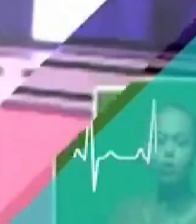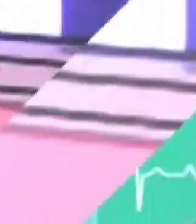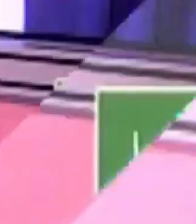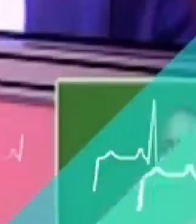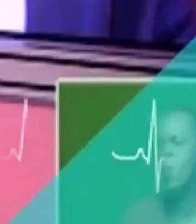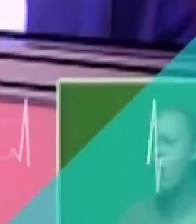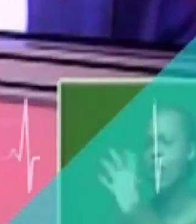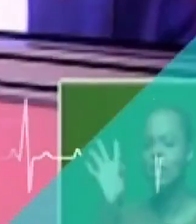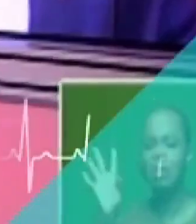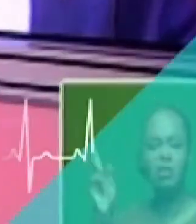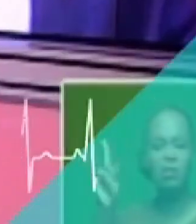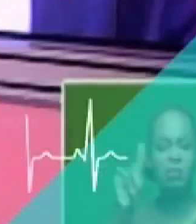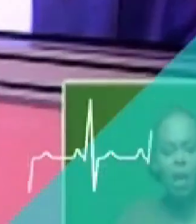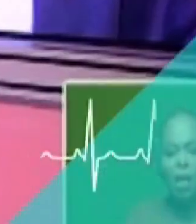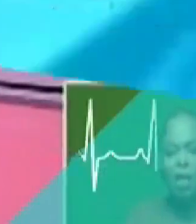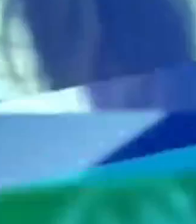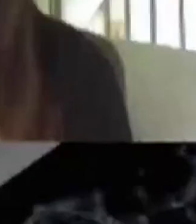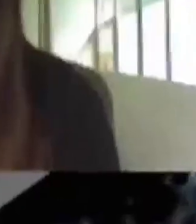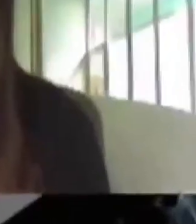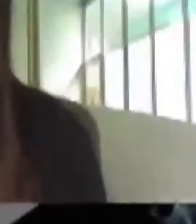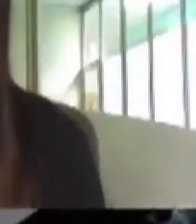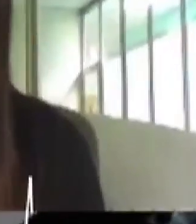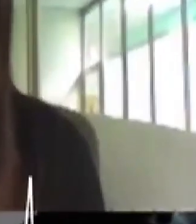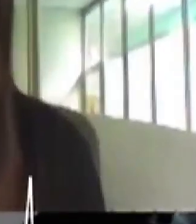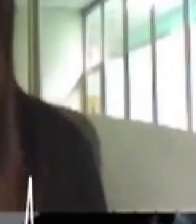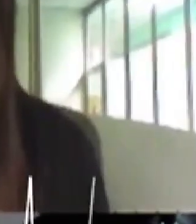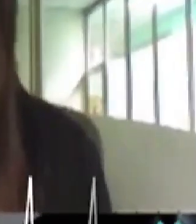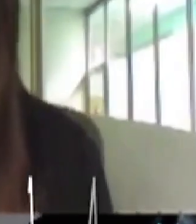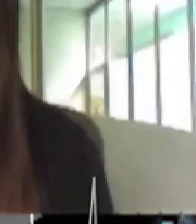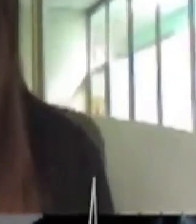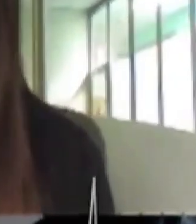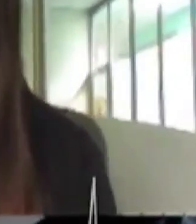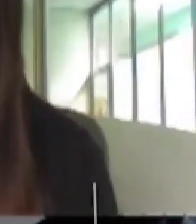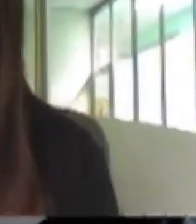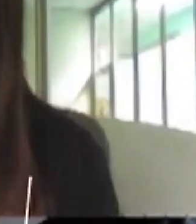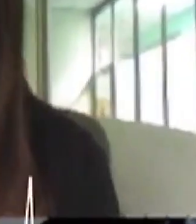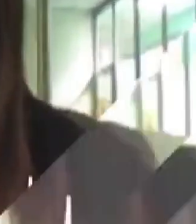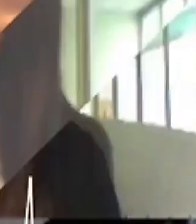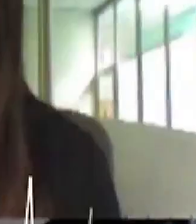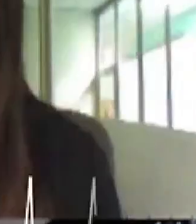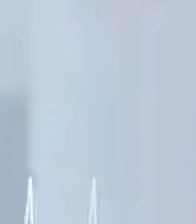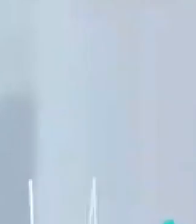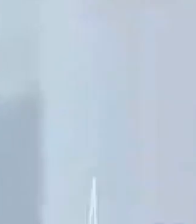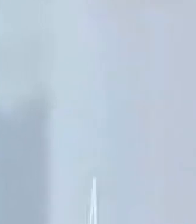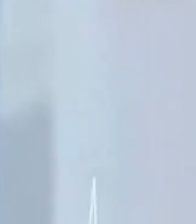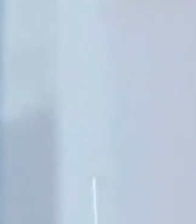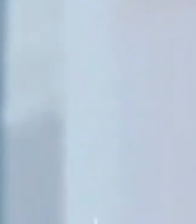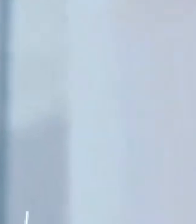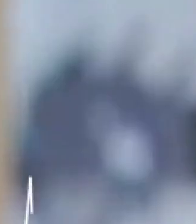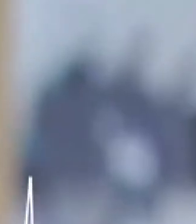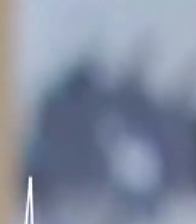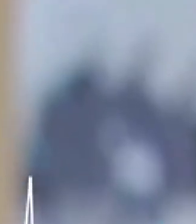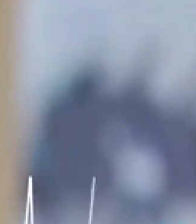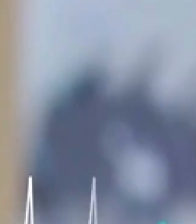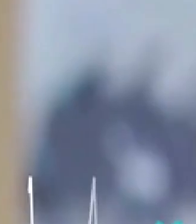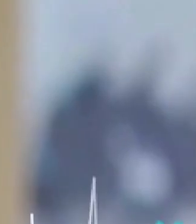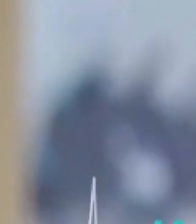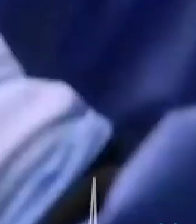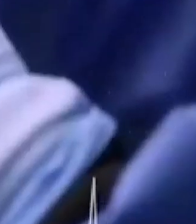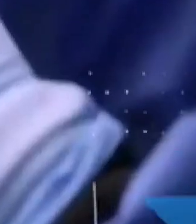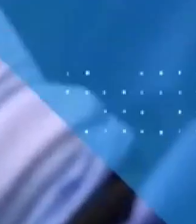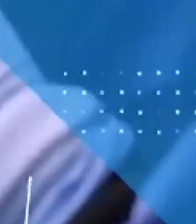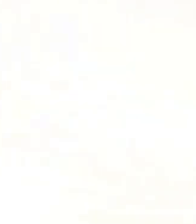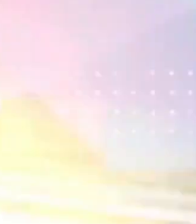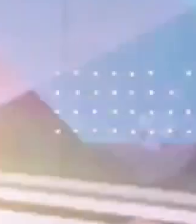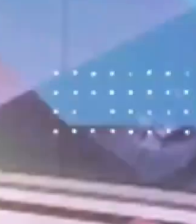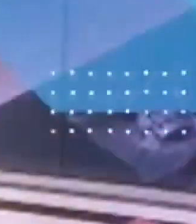We're changing the way that you see health. Join me, Dr. Moosa Moolla, as we change lives on Vital Signs. We'll chat all things health related and answer all your health